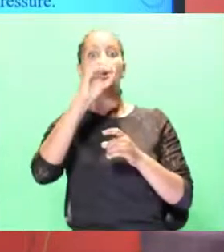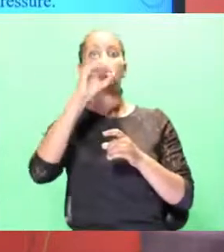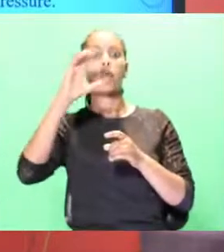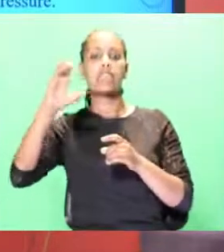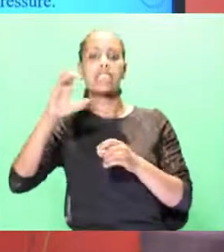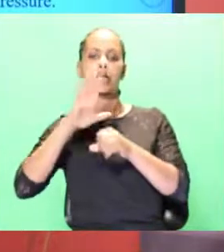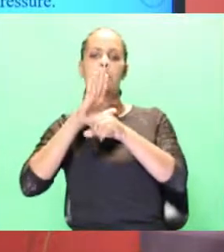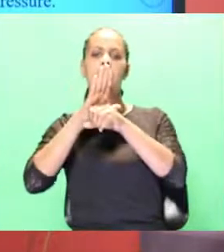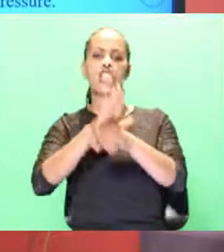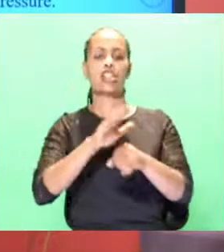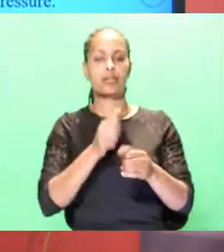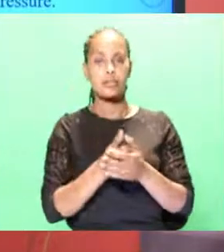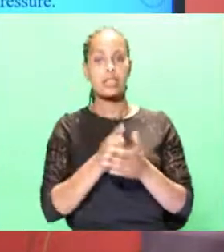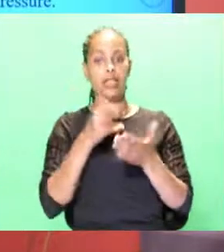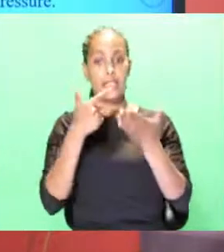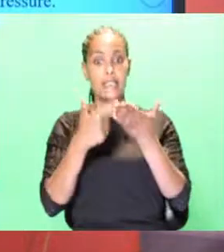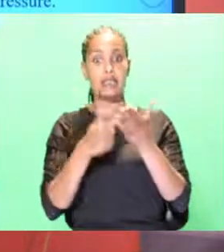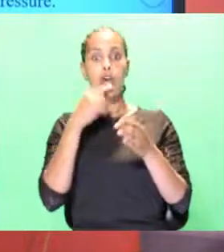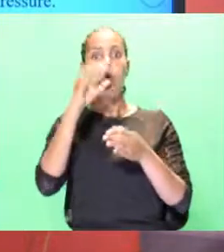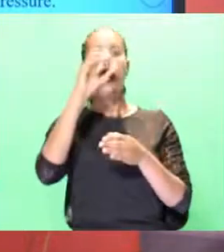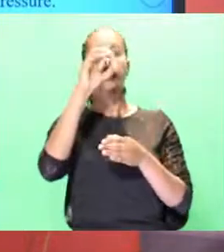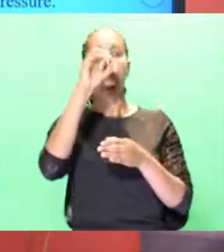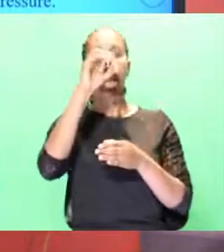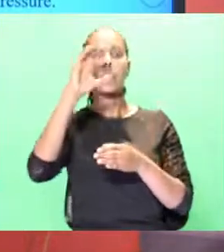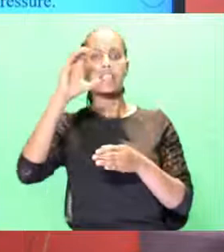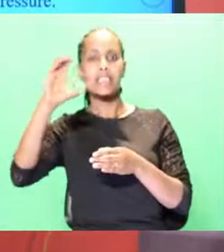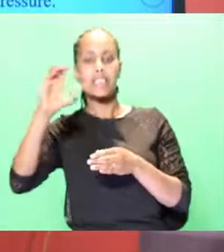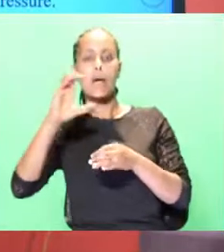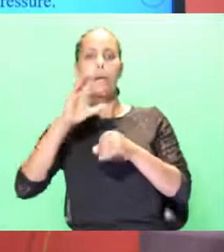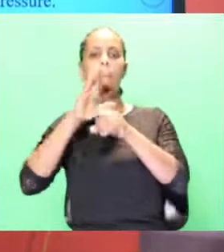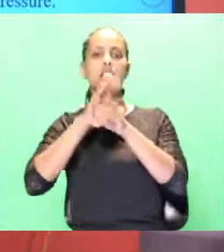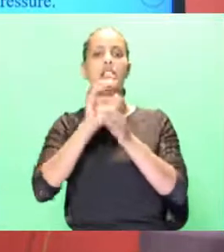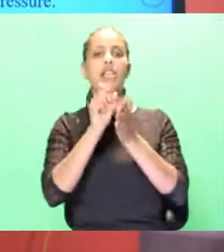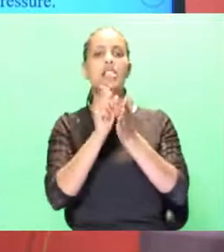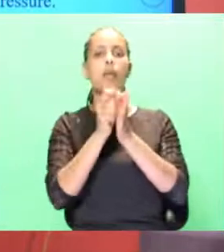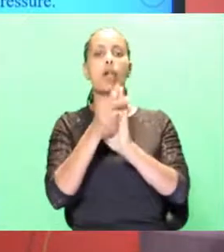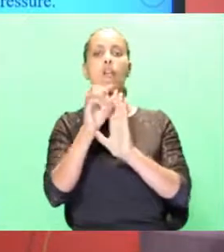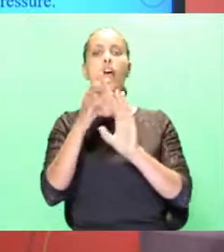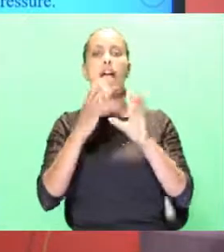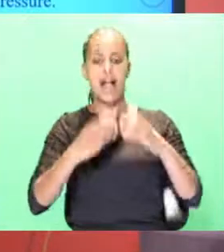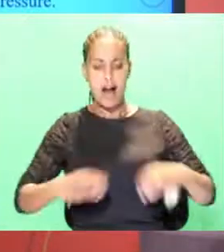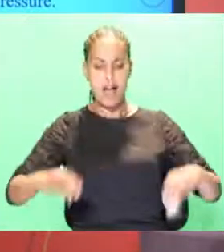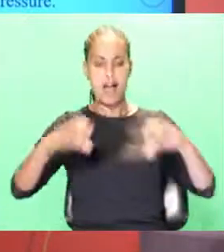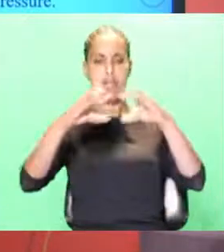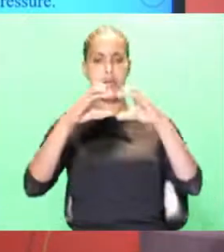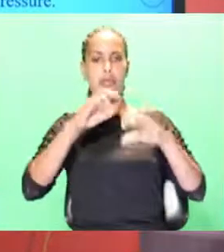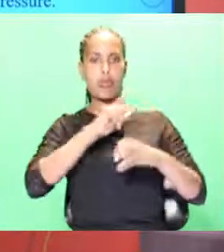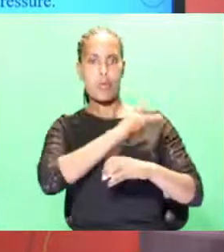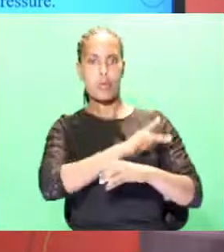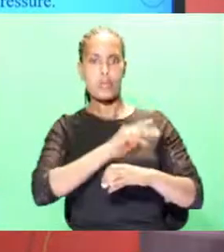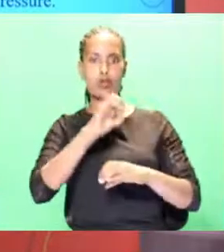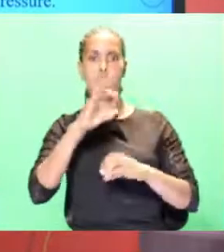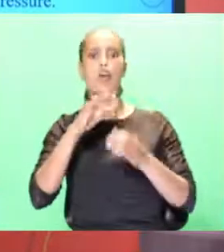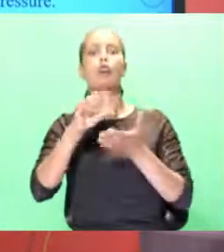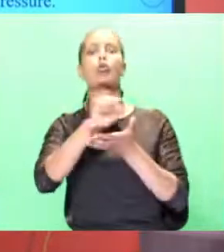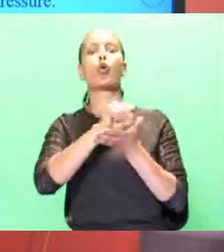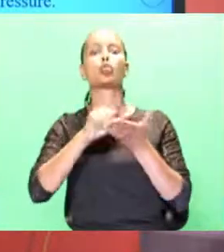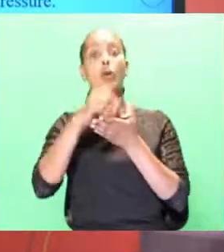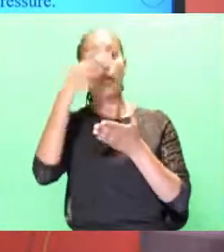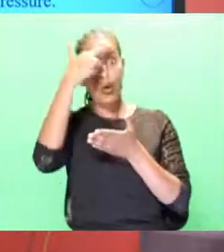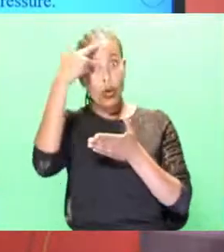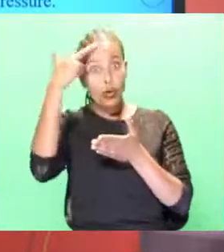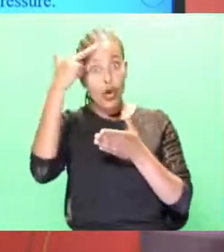osmotic pressure. This osmotic pressure is an example of Kaligati properties of a solution,